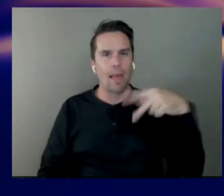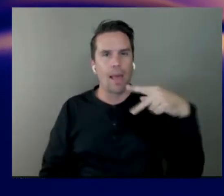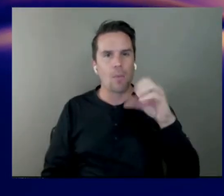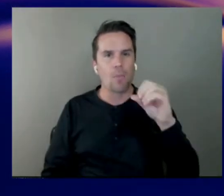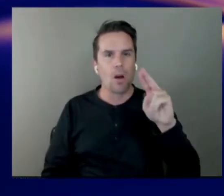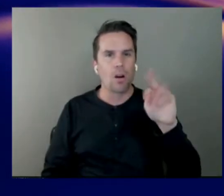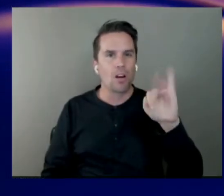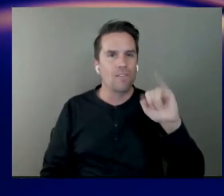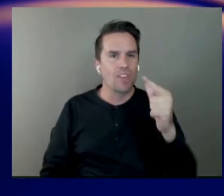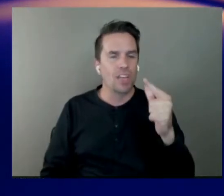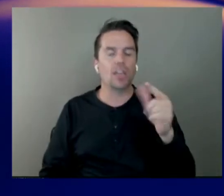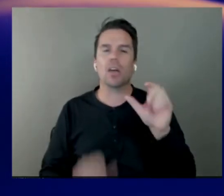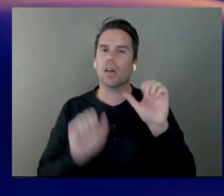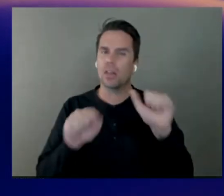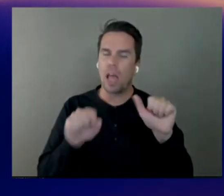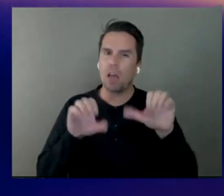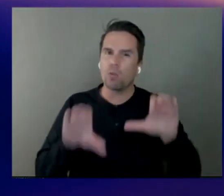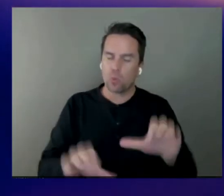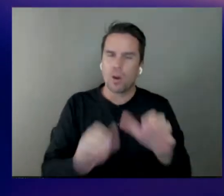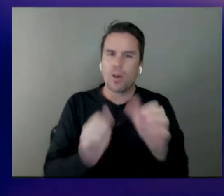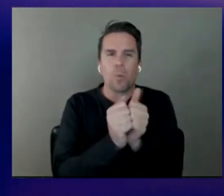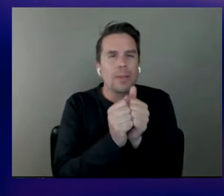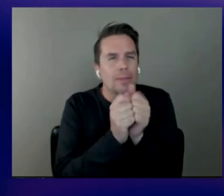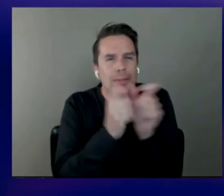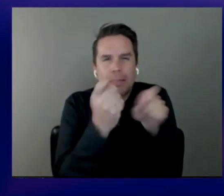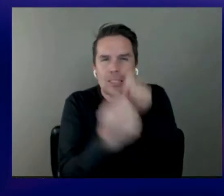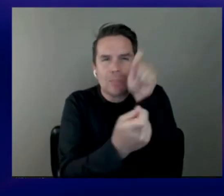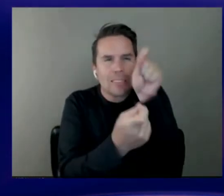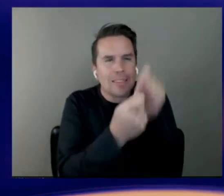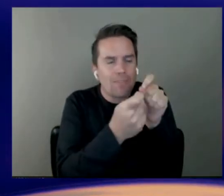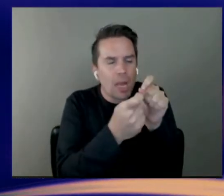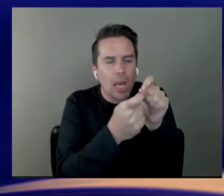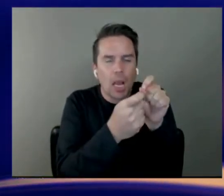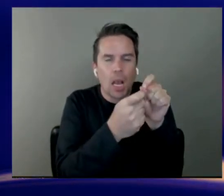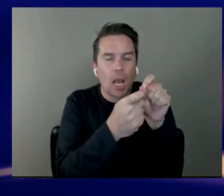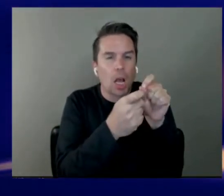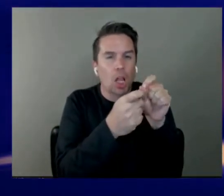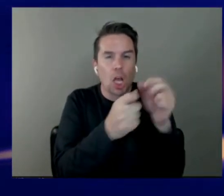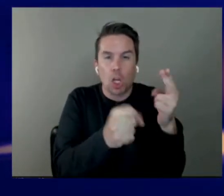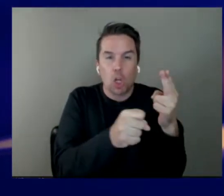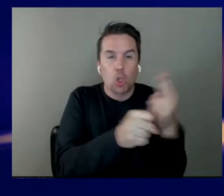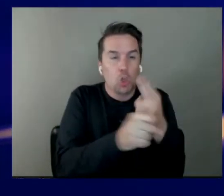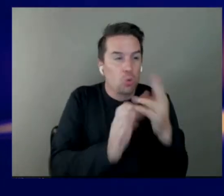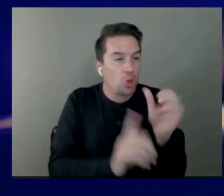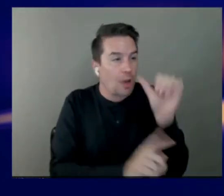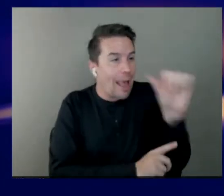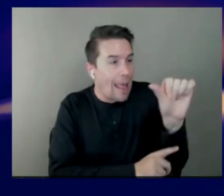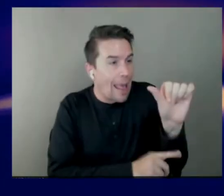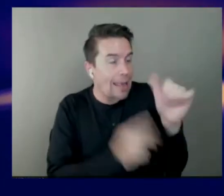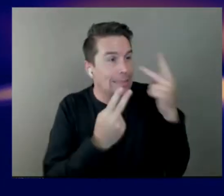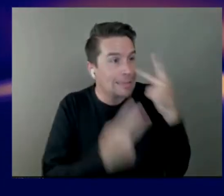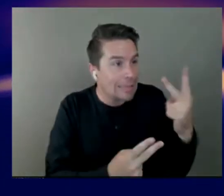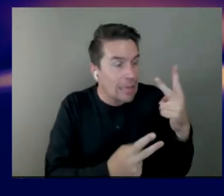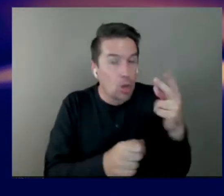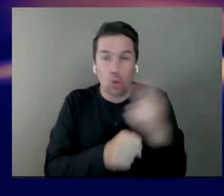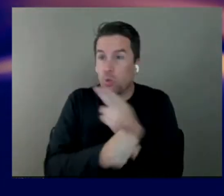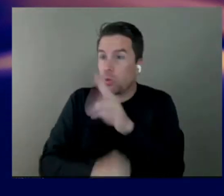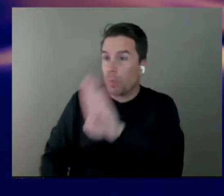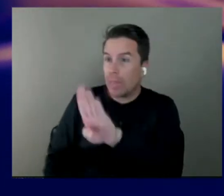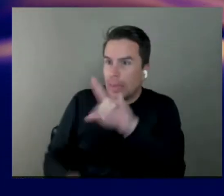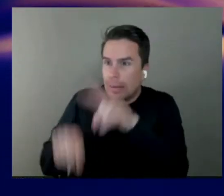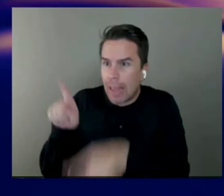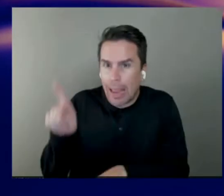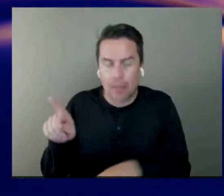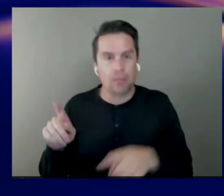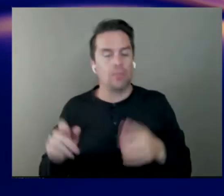where a user A can see it and user B cannot. And we can target that. Yep, absolutely. Yeah,